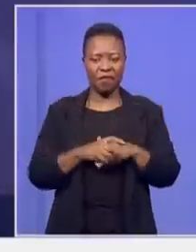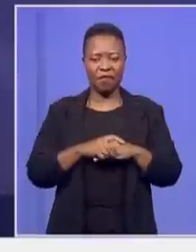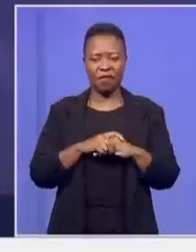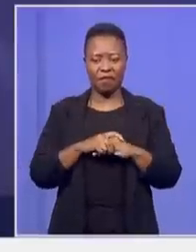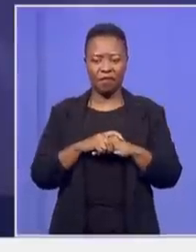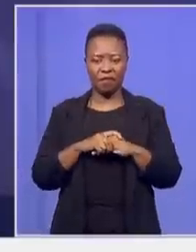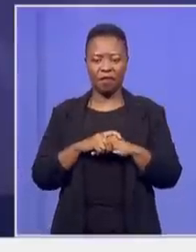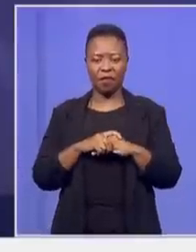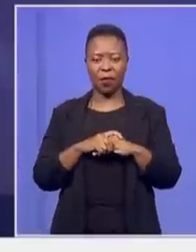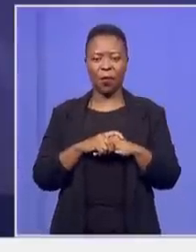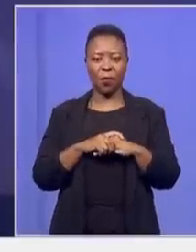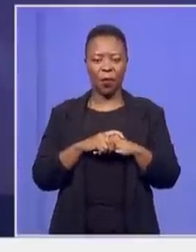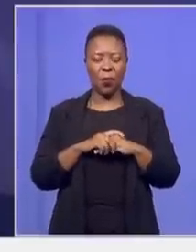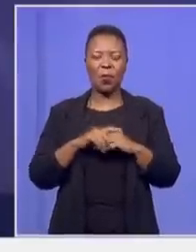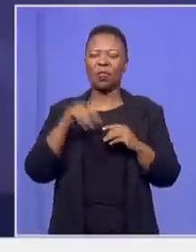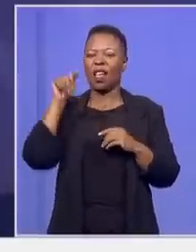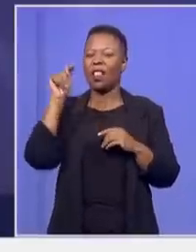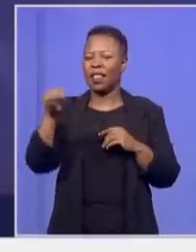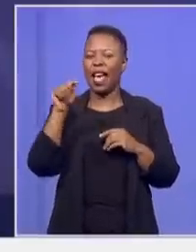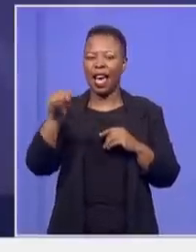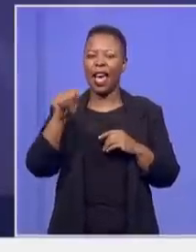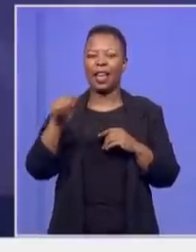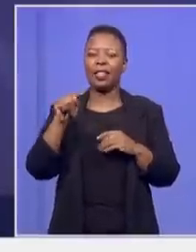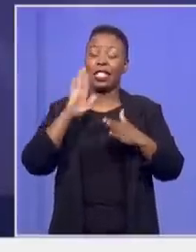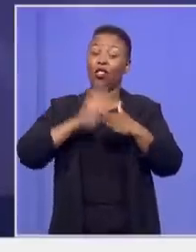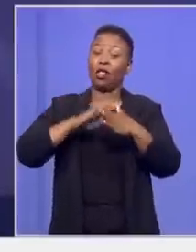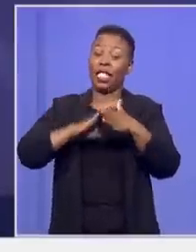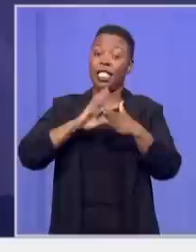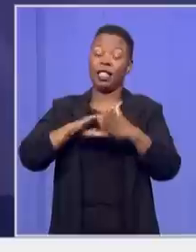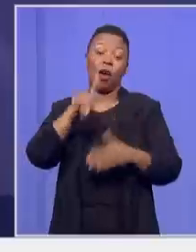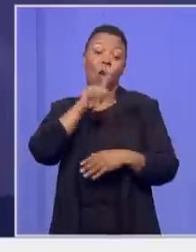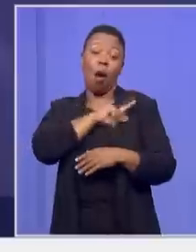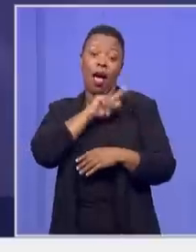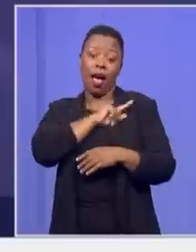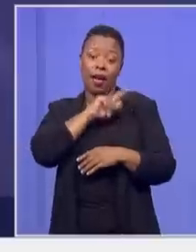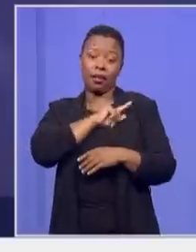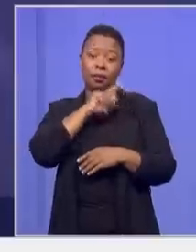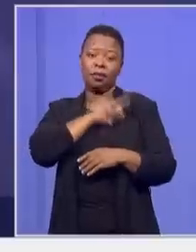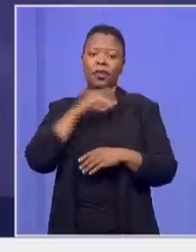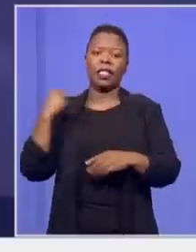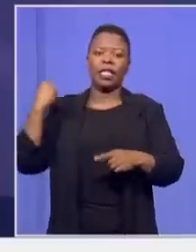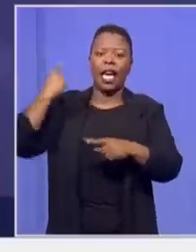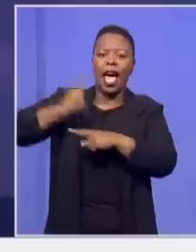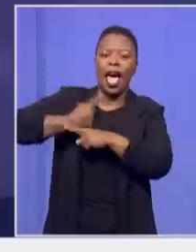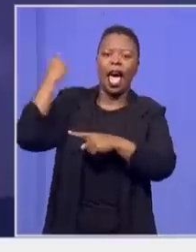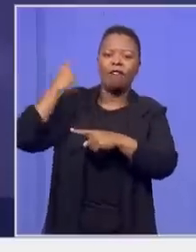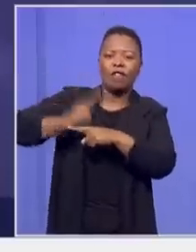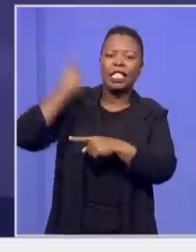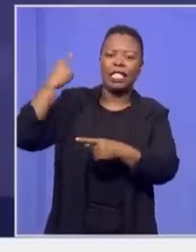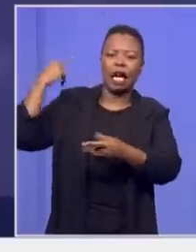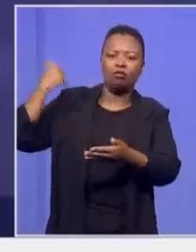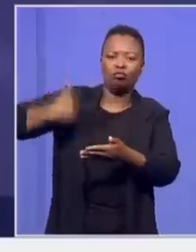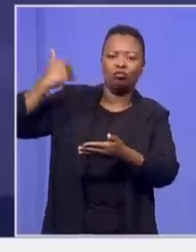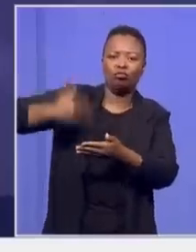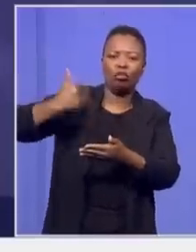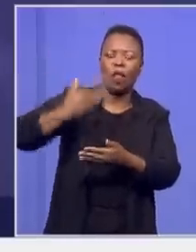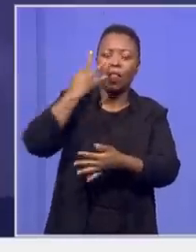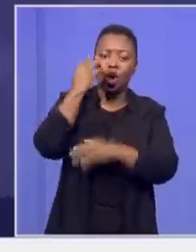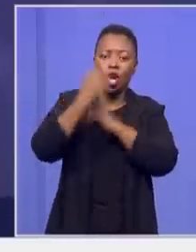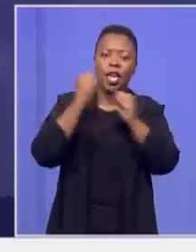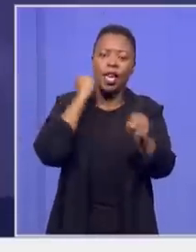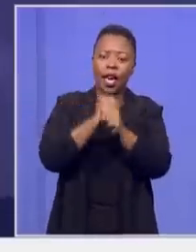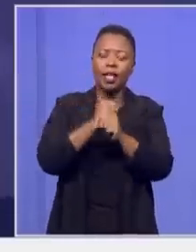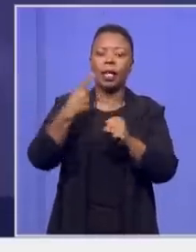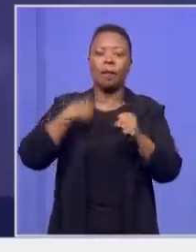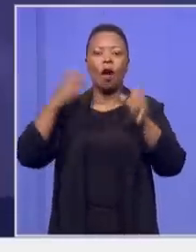And that is largely due to the fact that every single day of those last 3 years, I've had the opportunity to